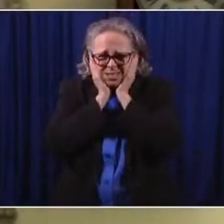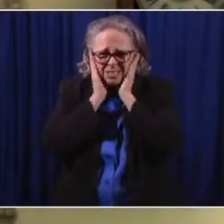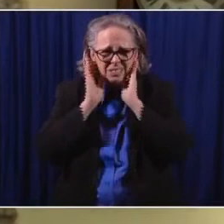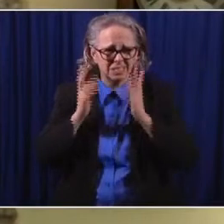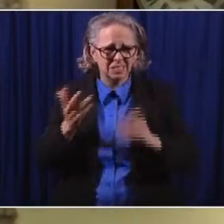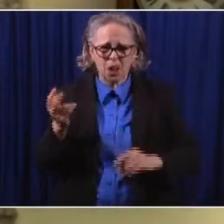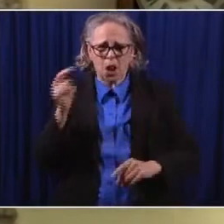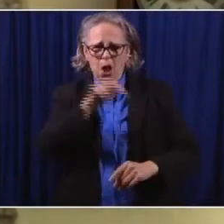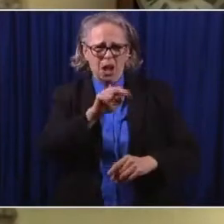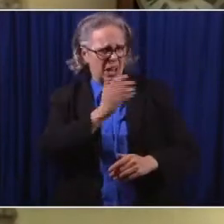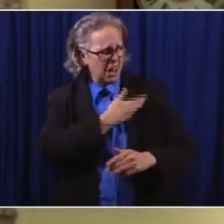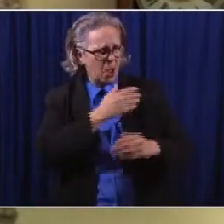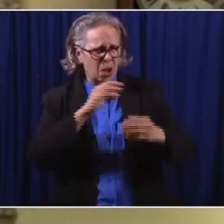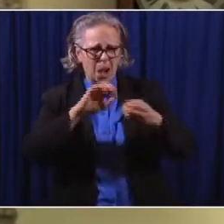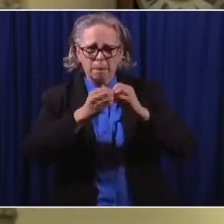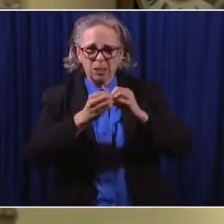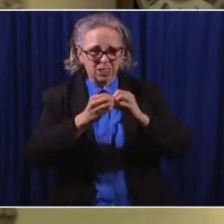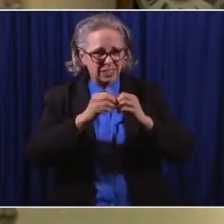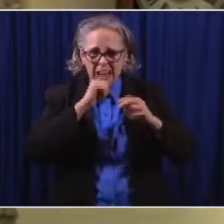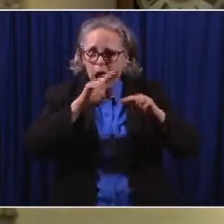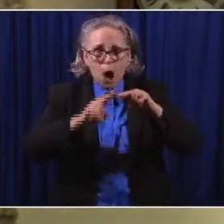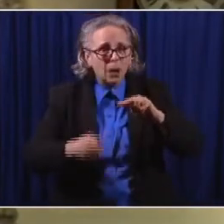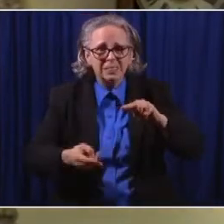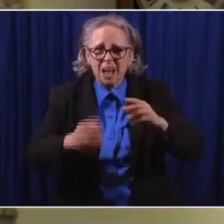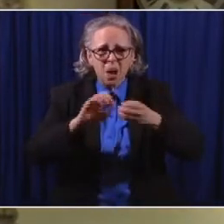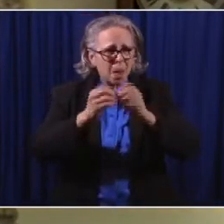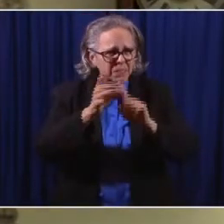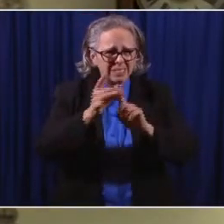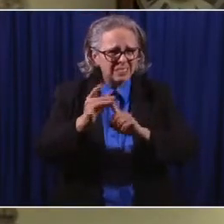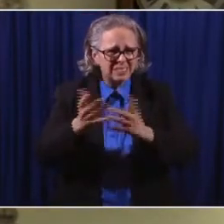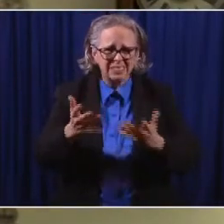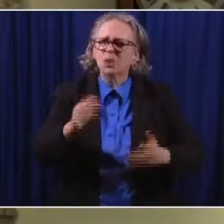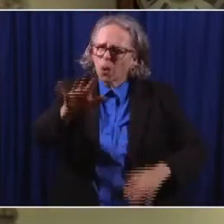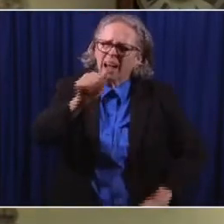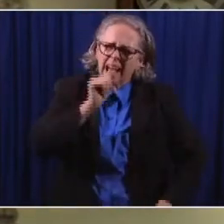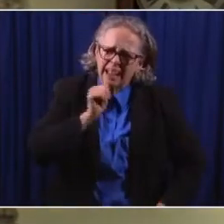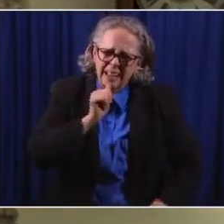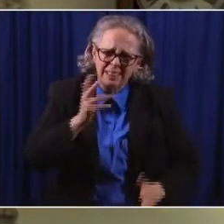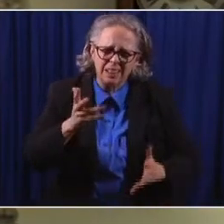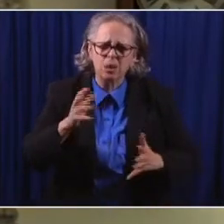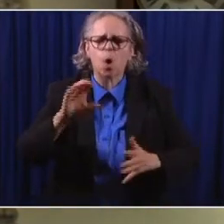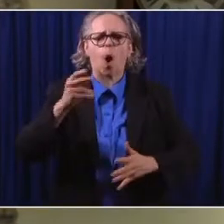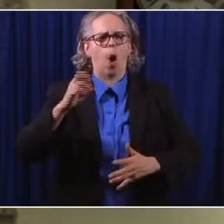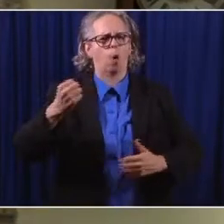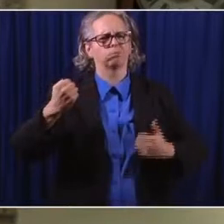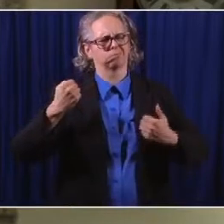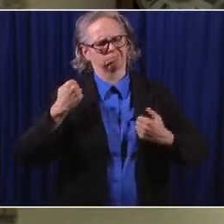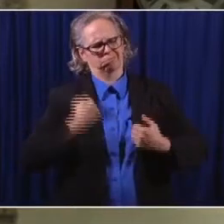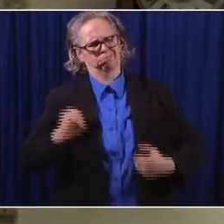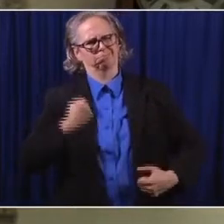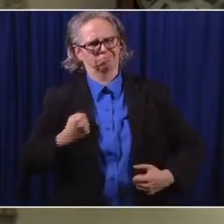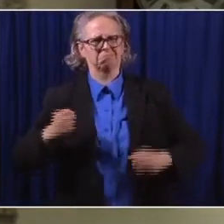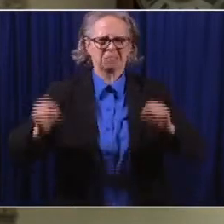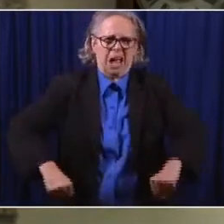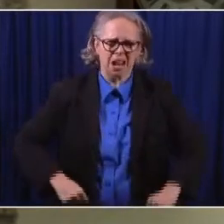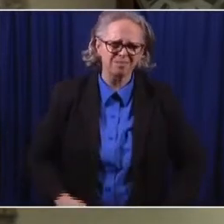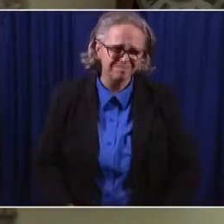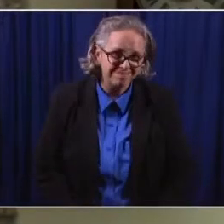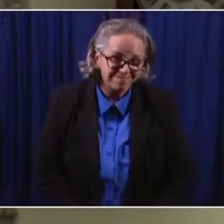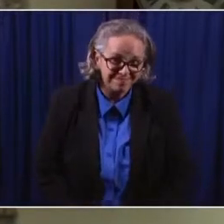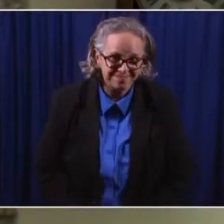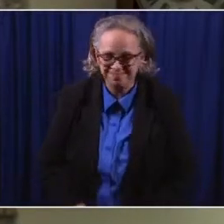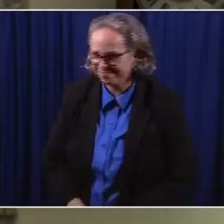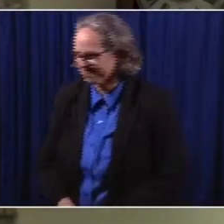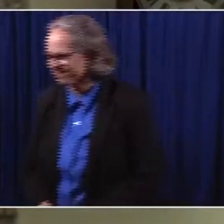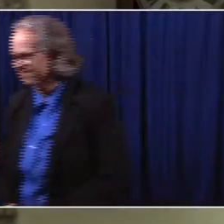down. So we got to hang in there, and Ohioans are tough, and we'll do it.